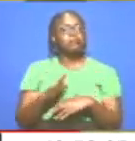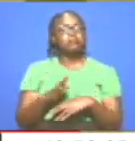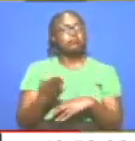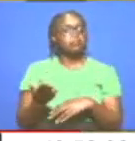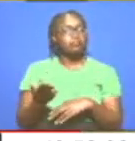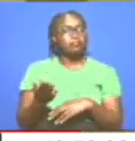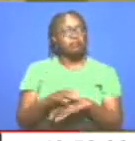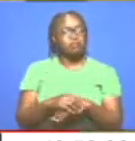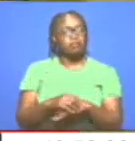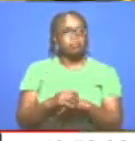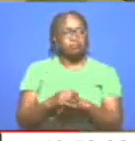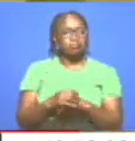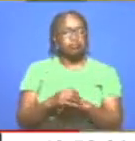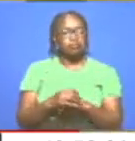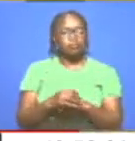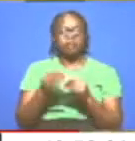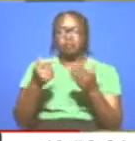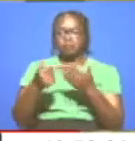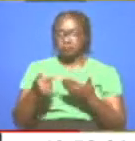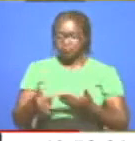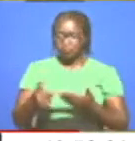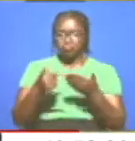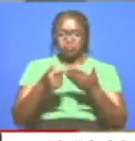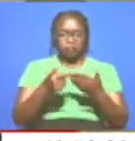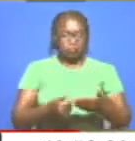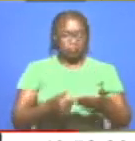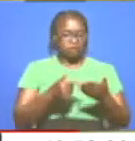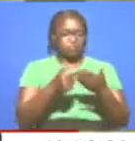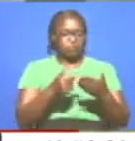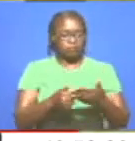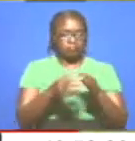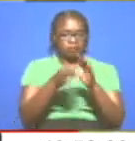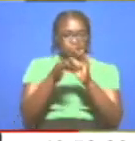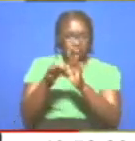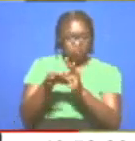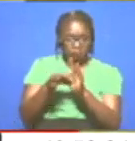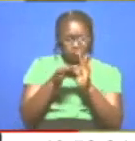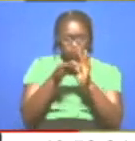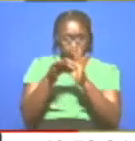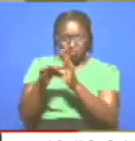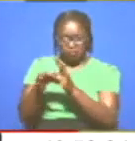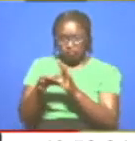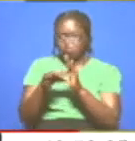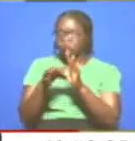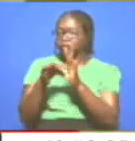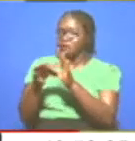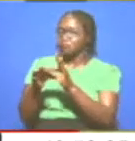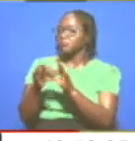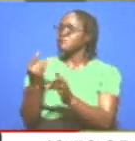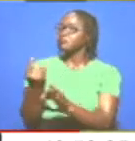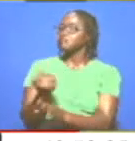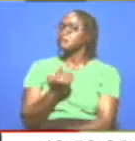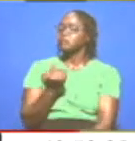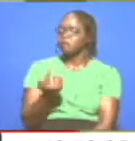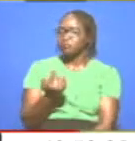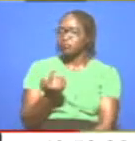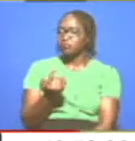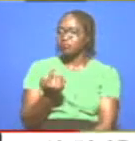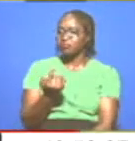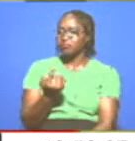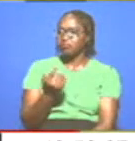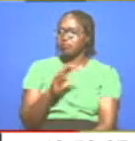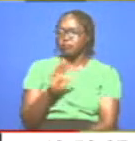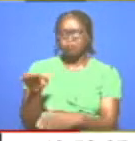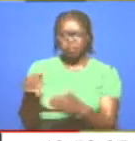I think dialogue, and unity. That's what we're asking for. If we get all of us get